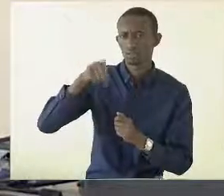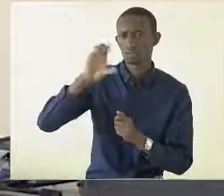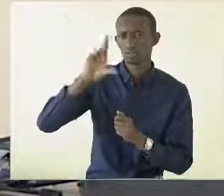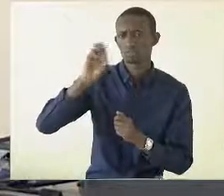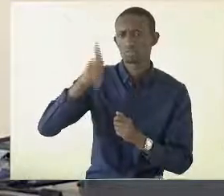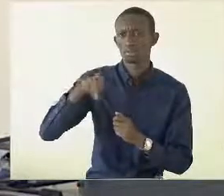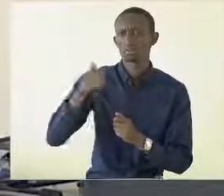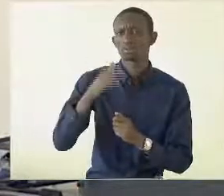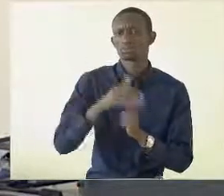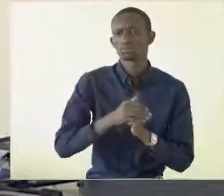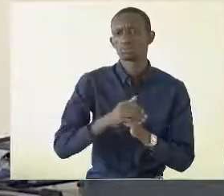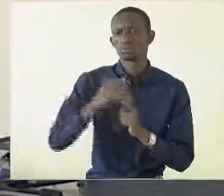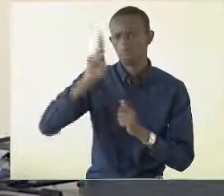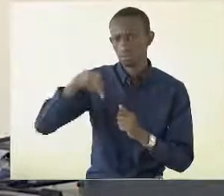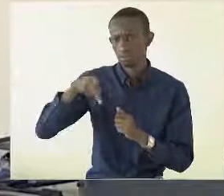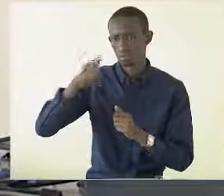Environmental Program.